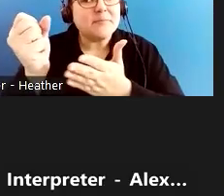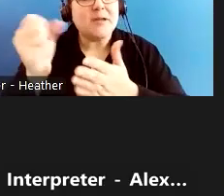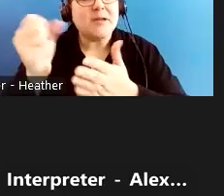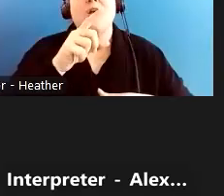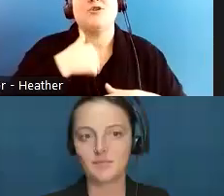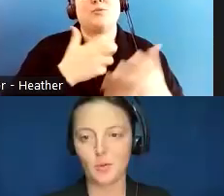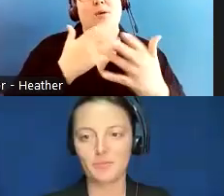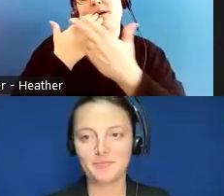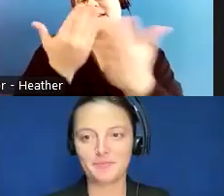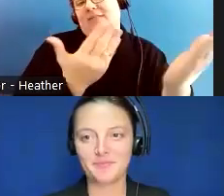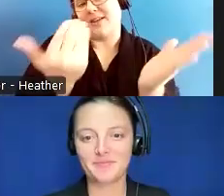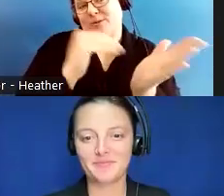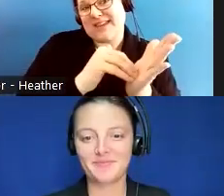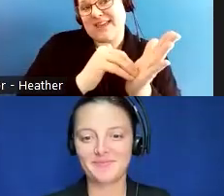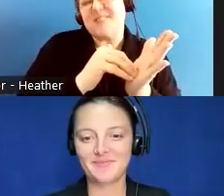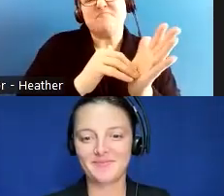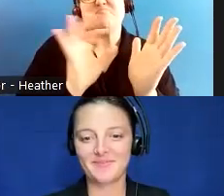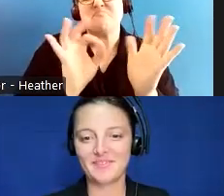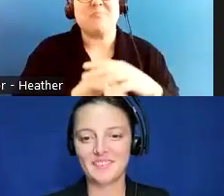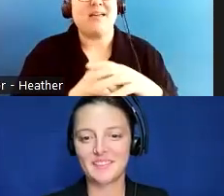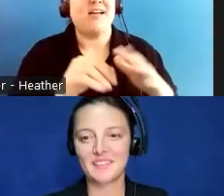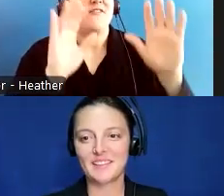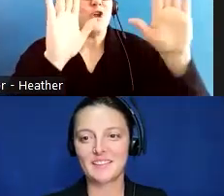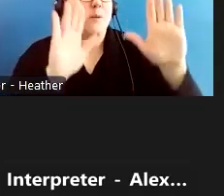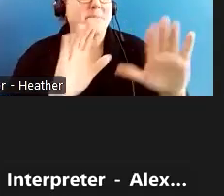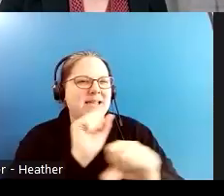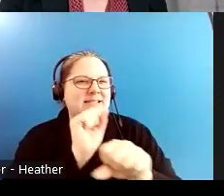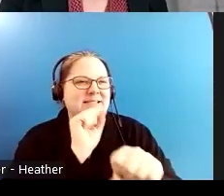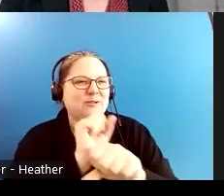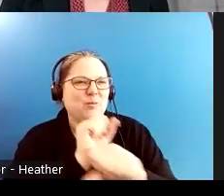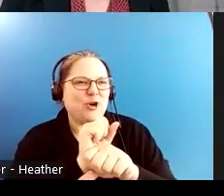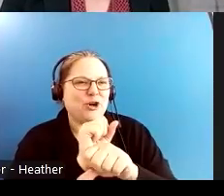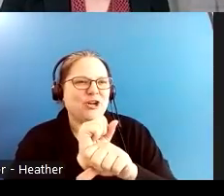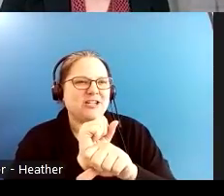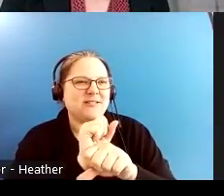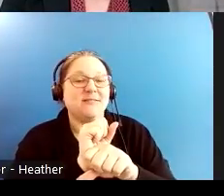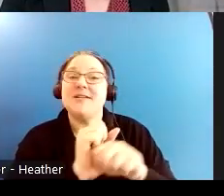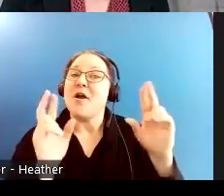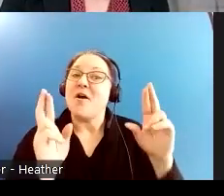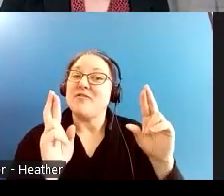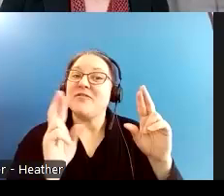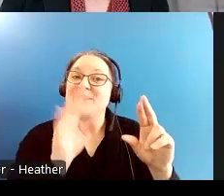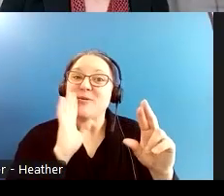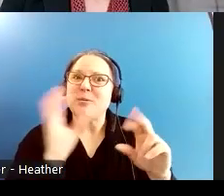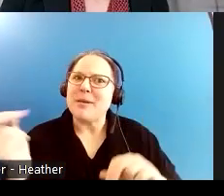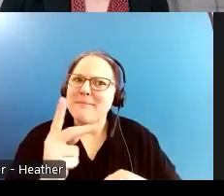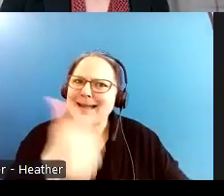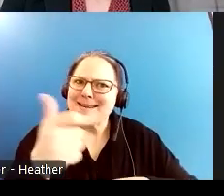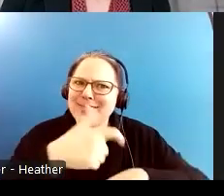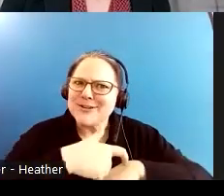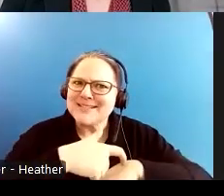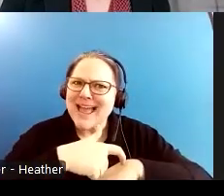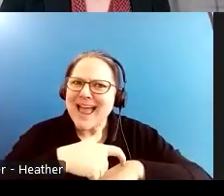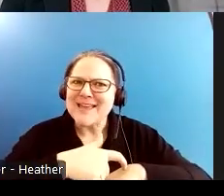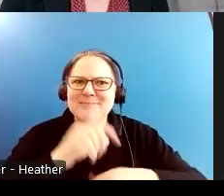you again for sharing the amazing work that you're doing. And hopefully we can have you back another time to hear